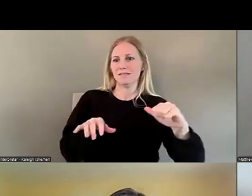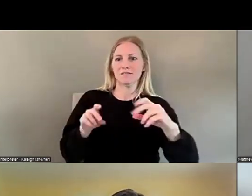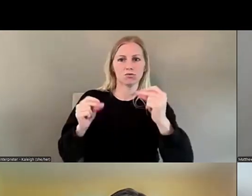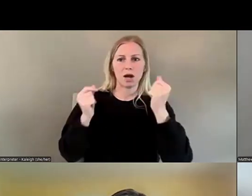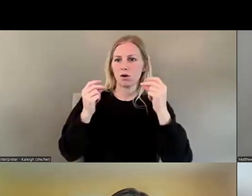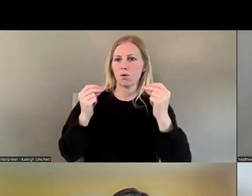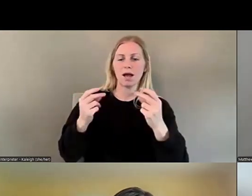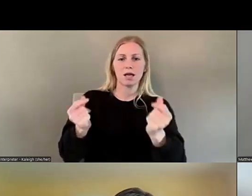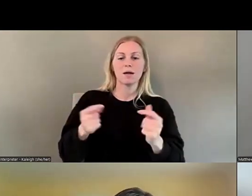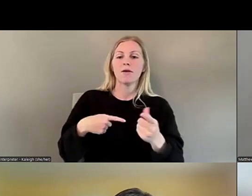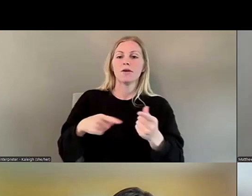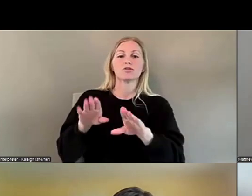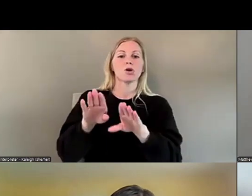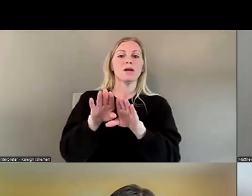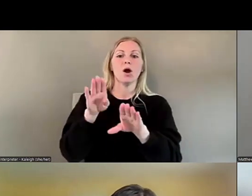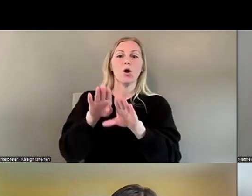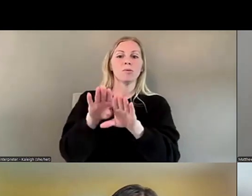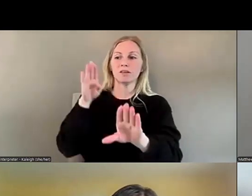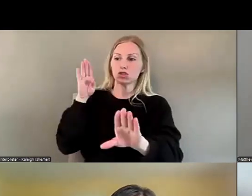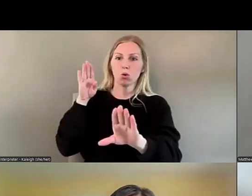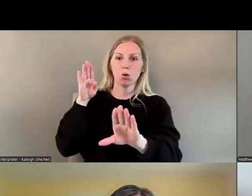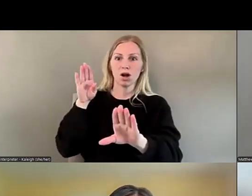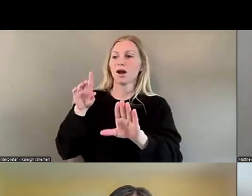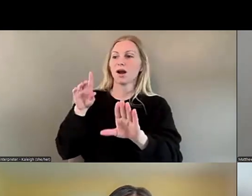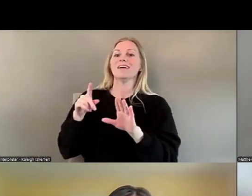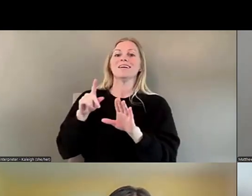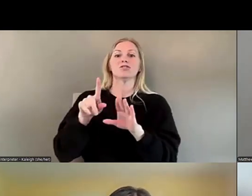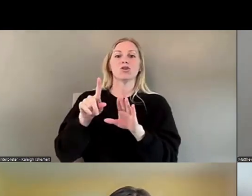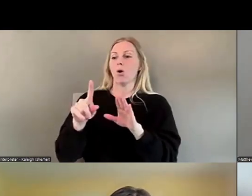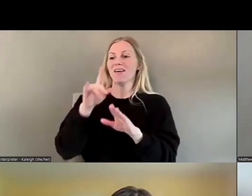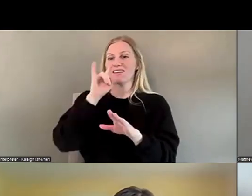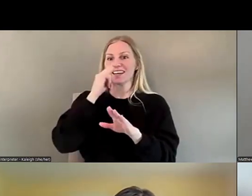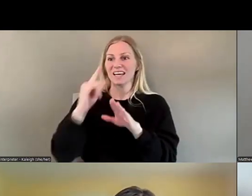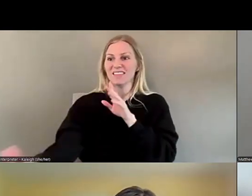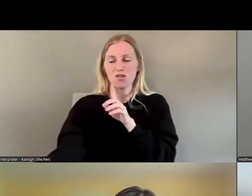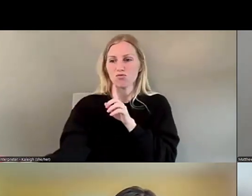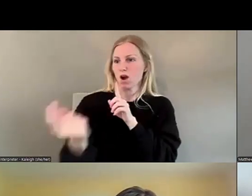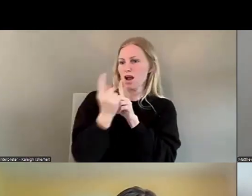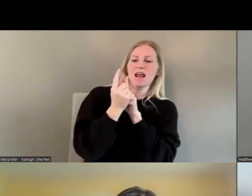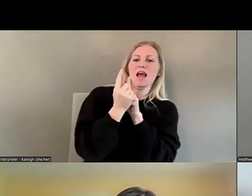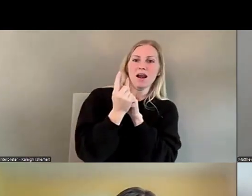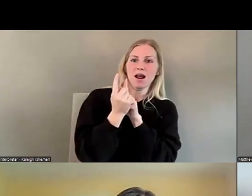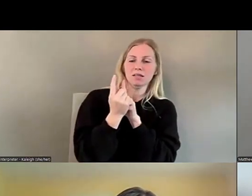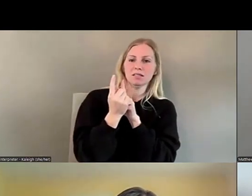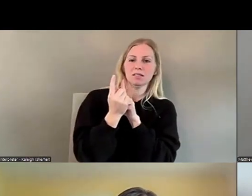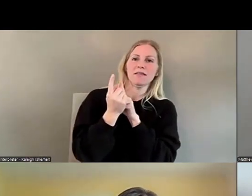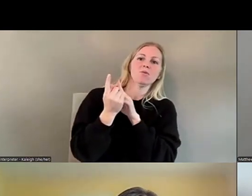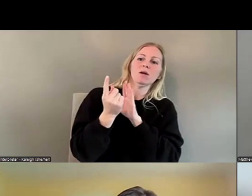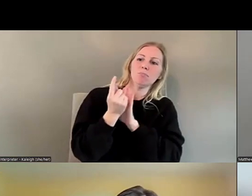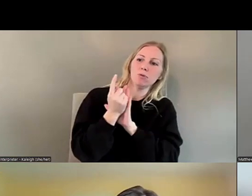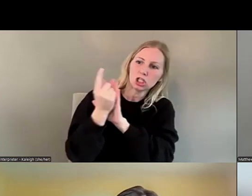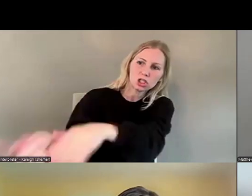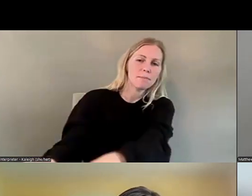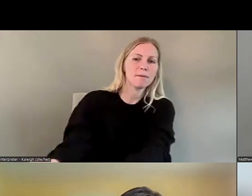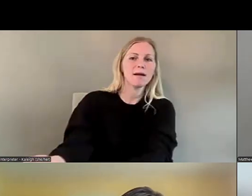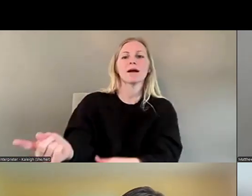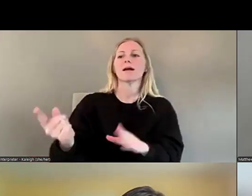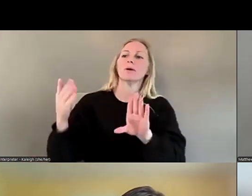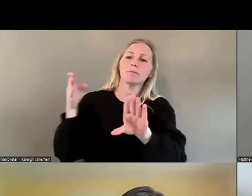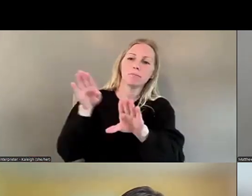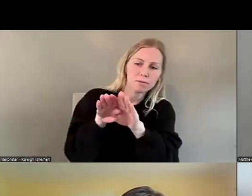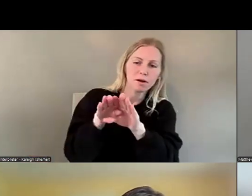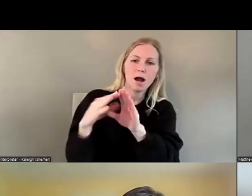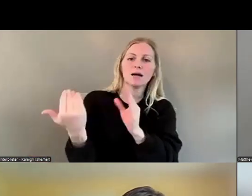open the door, the kid runs at us, we restrain them again, push them back into the seclusion room, and shut the door again. So what's happening